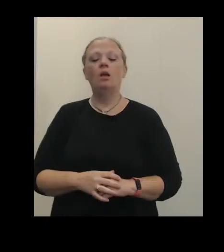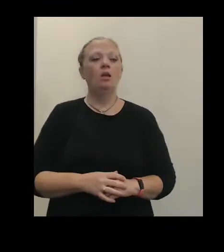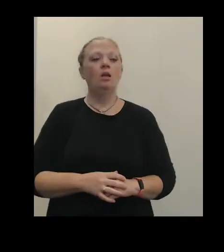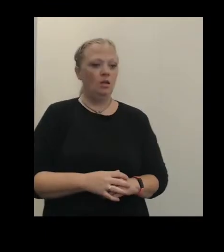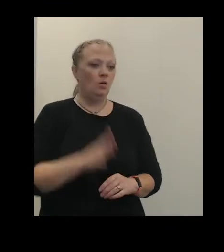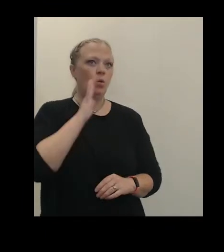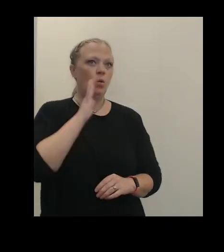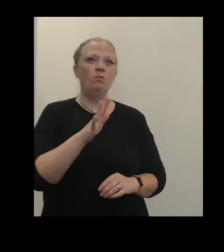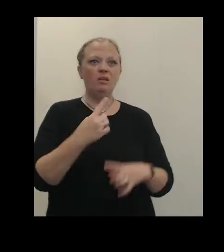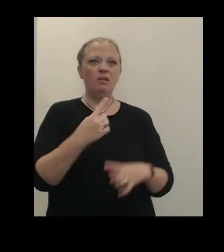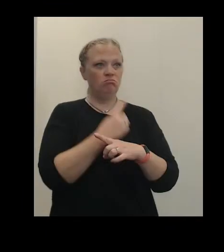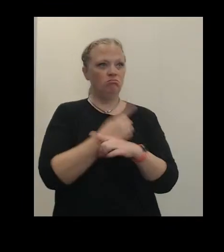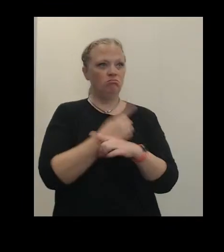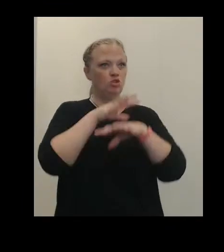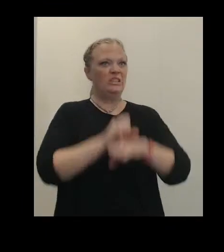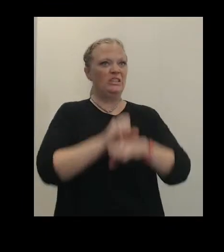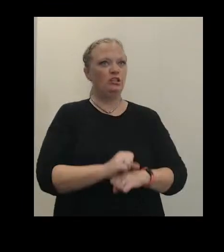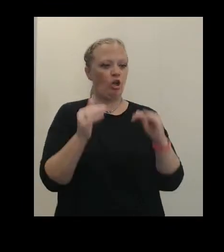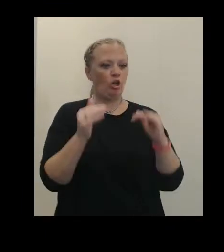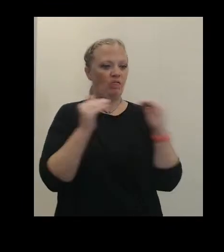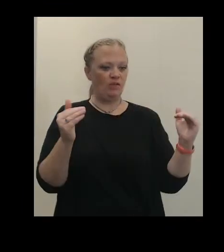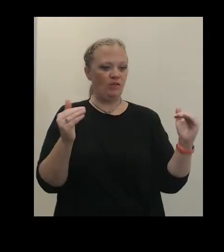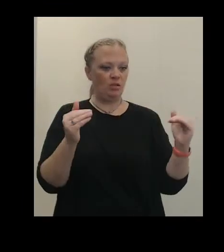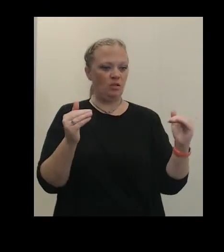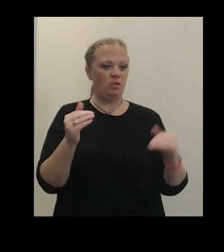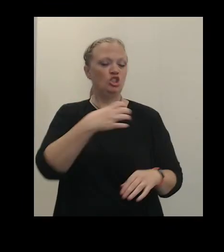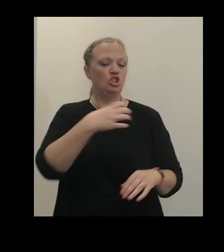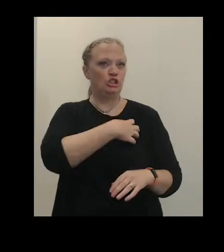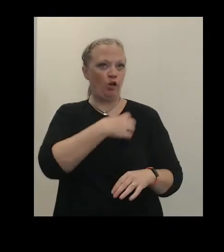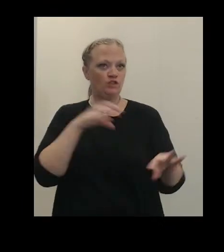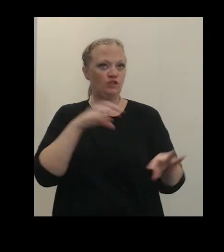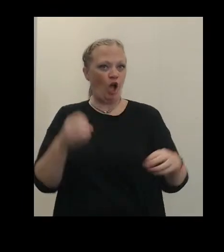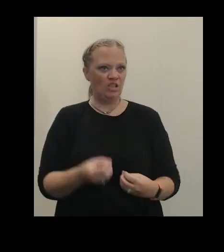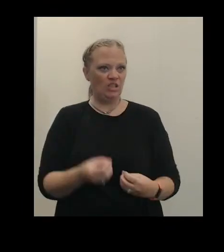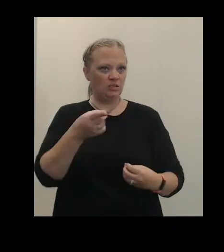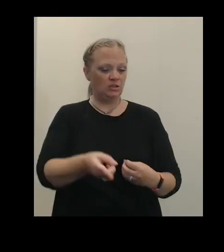be the traditional level of security. You'll see the Erie County Sheriff's Office there, the deputies